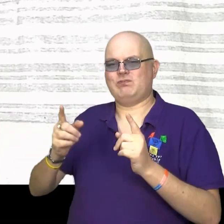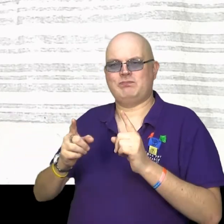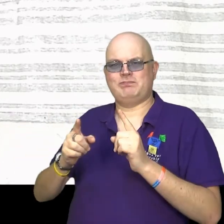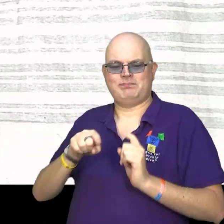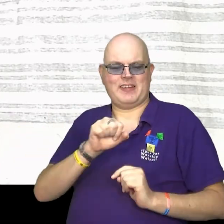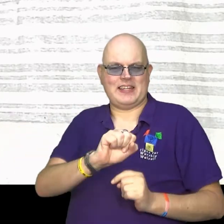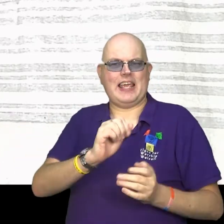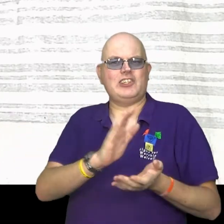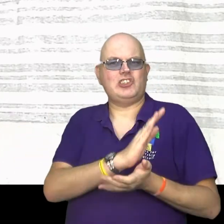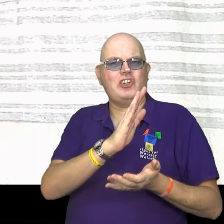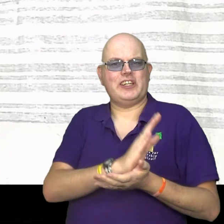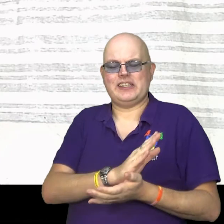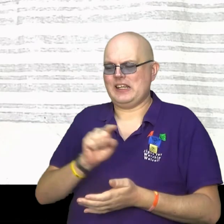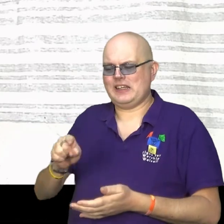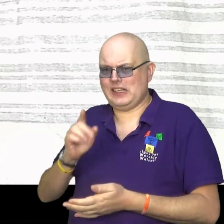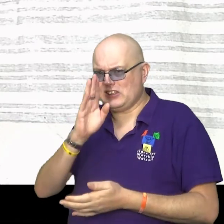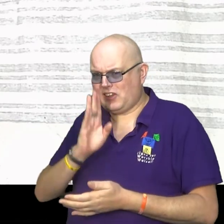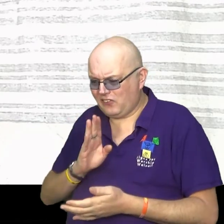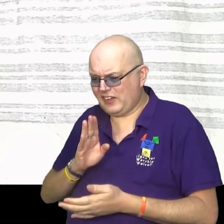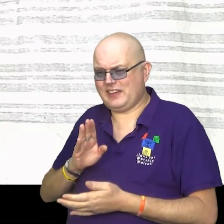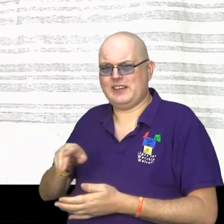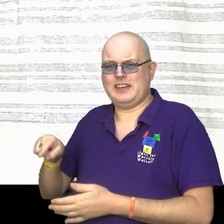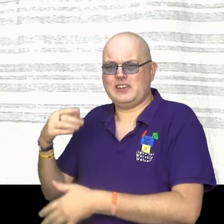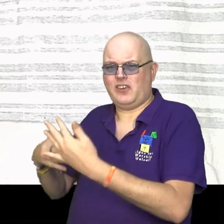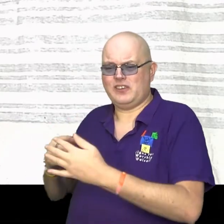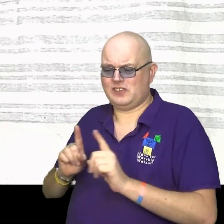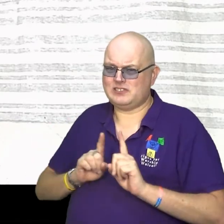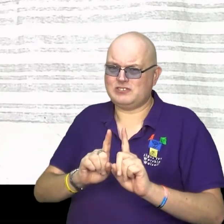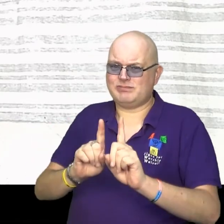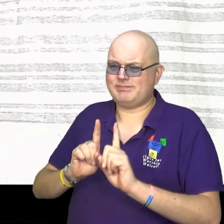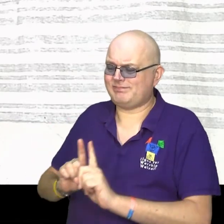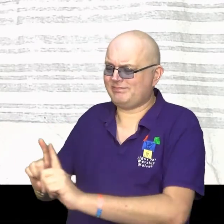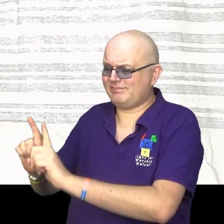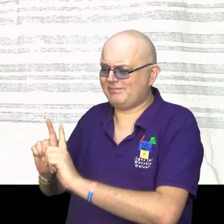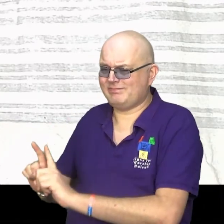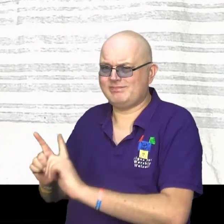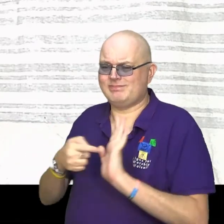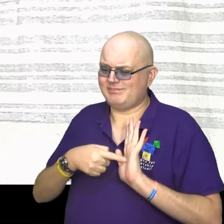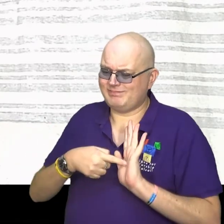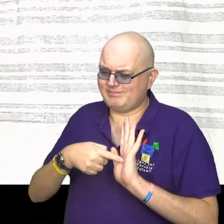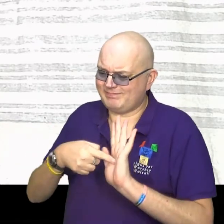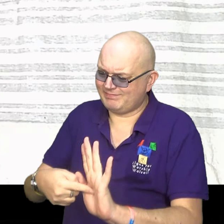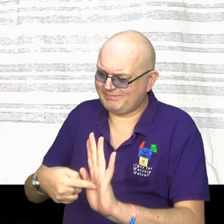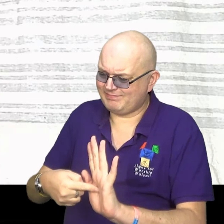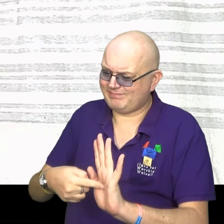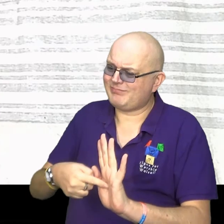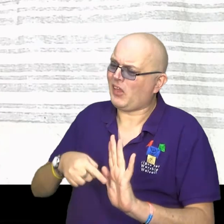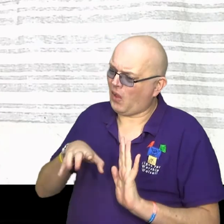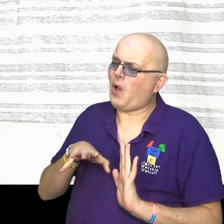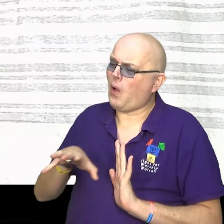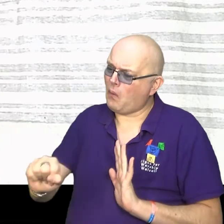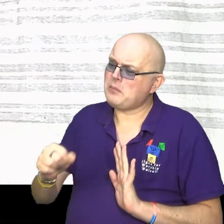in life, join in their joy and join in their suffering, and assure them and demonstrate to